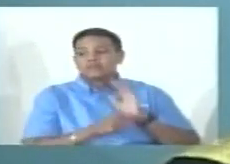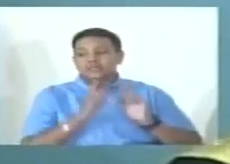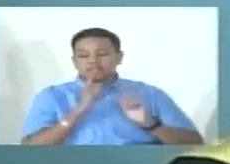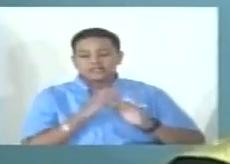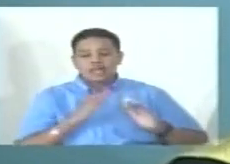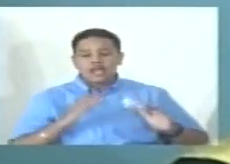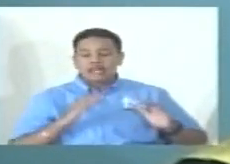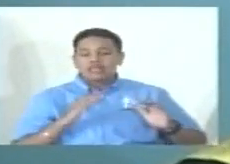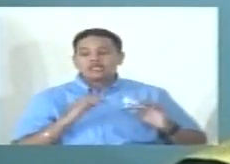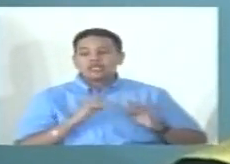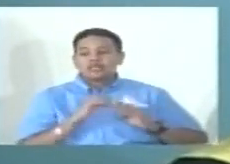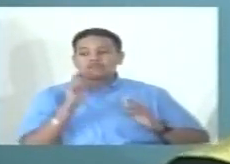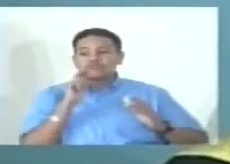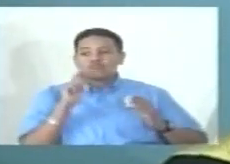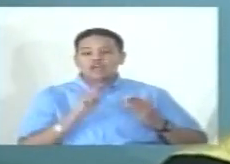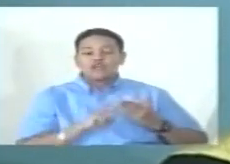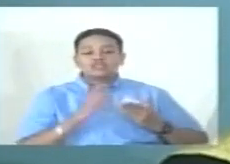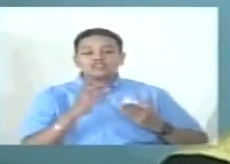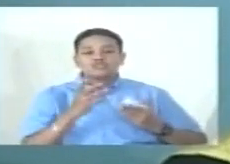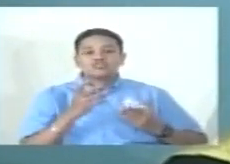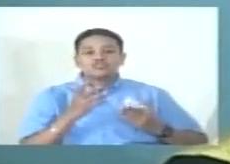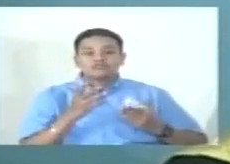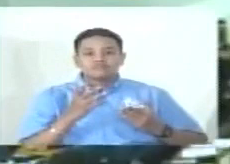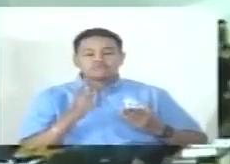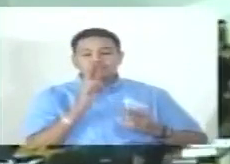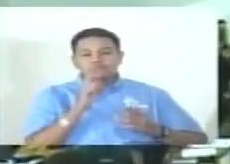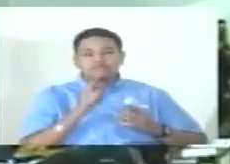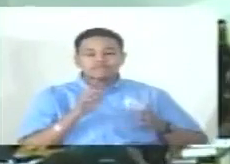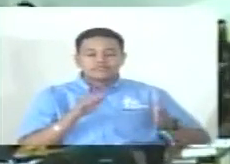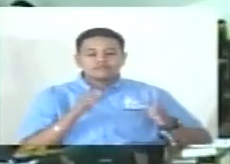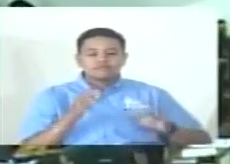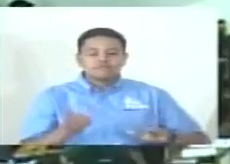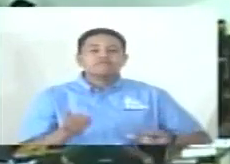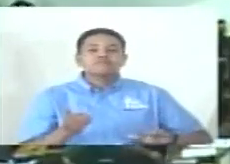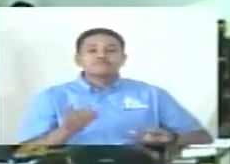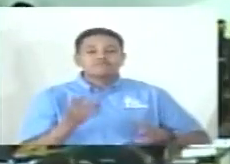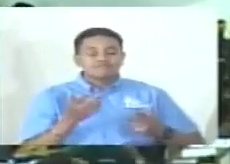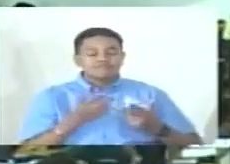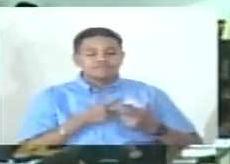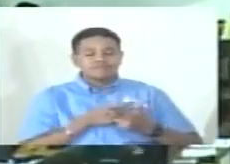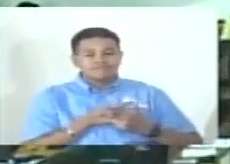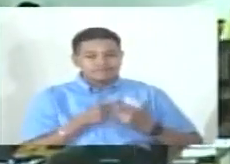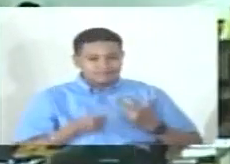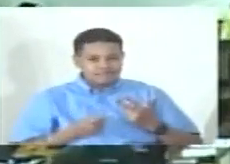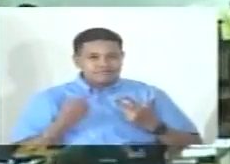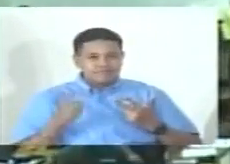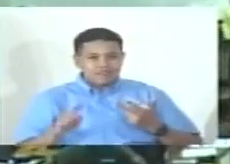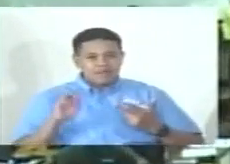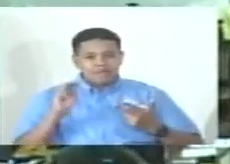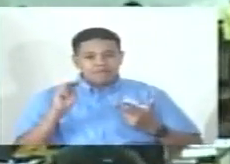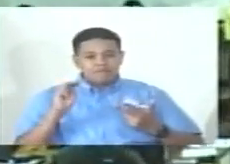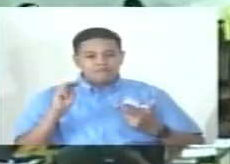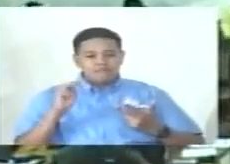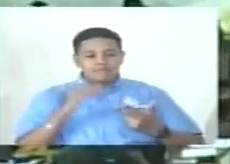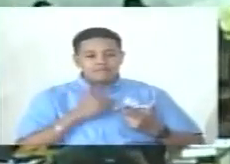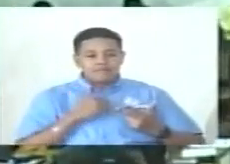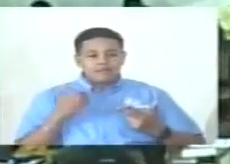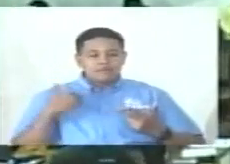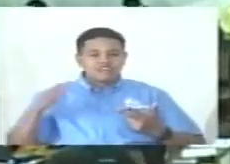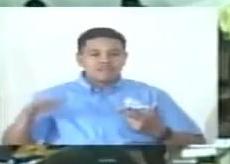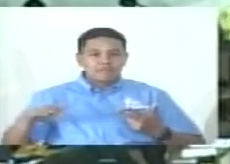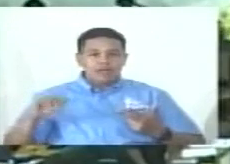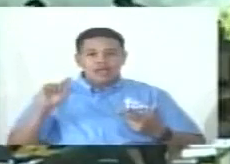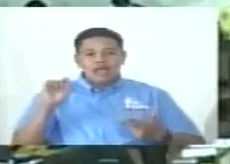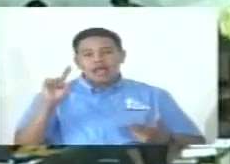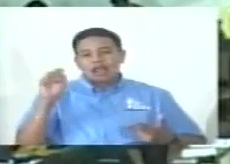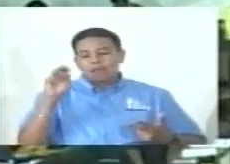in recognition to the departed souls of Members of Parliament